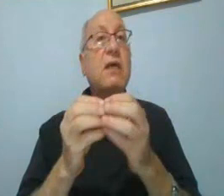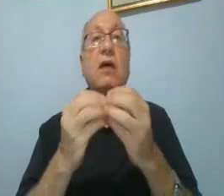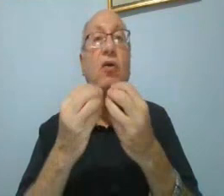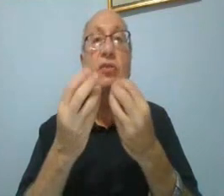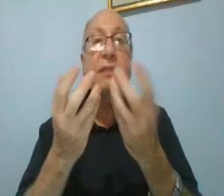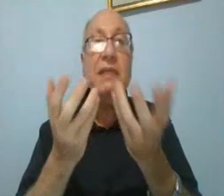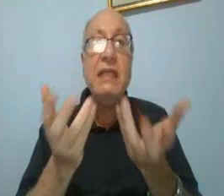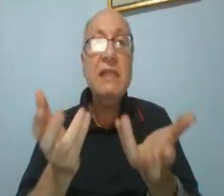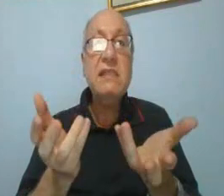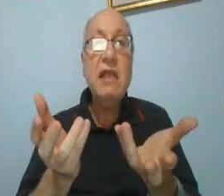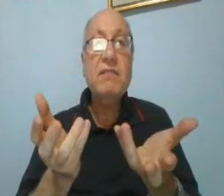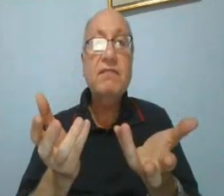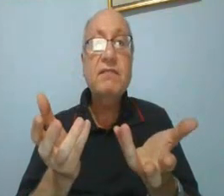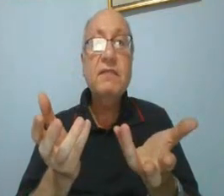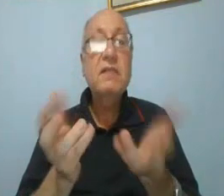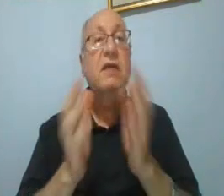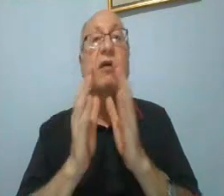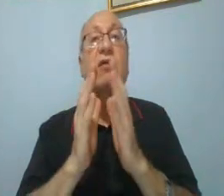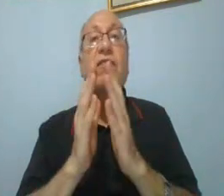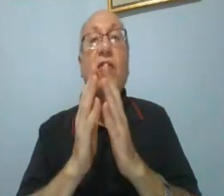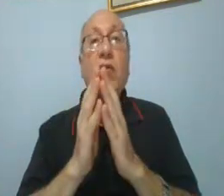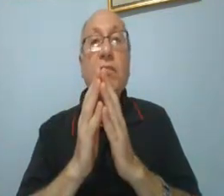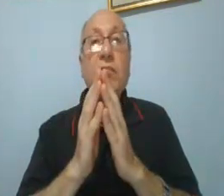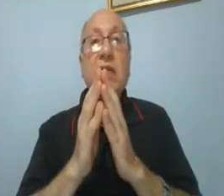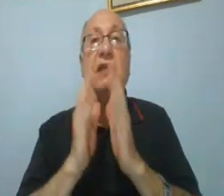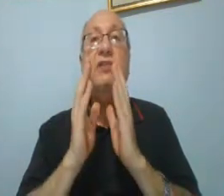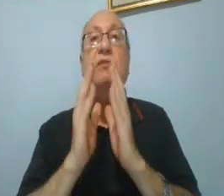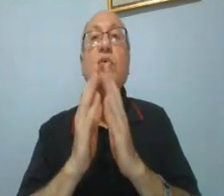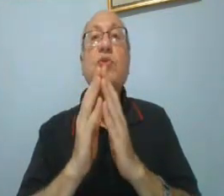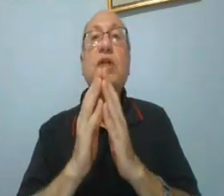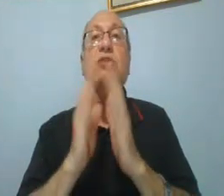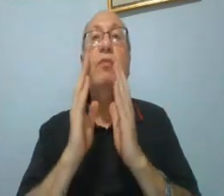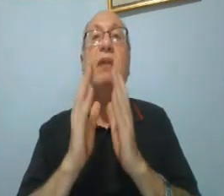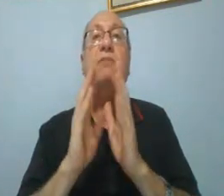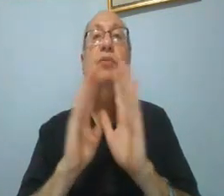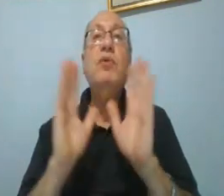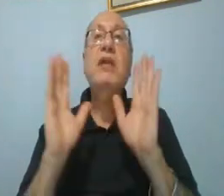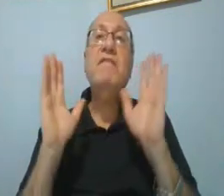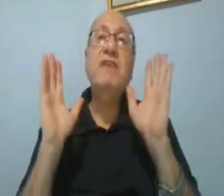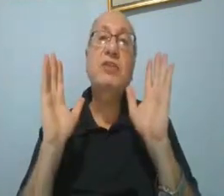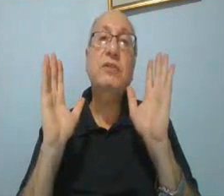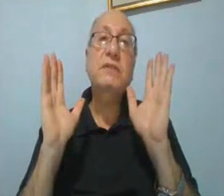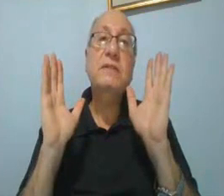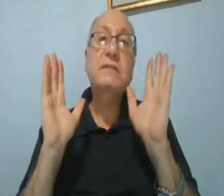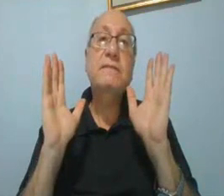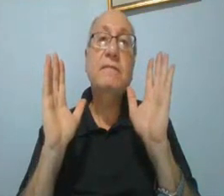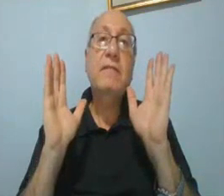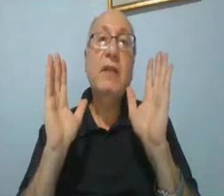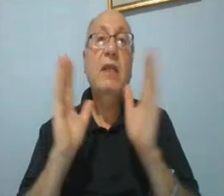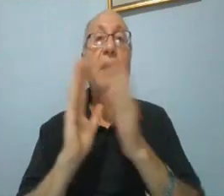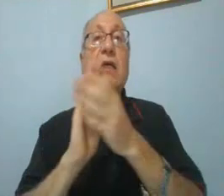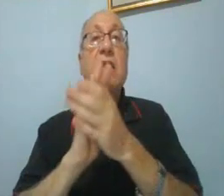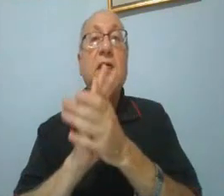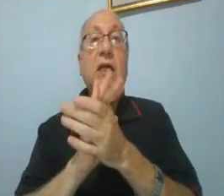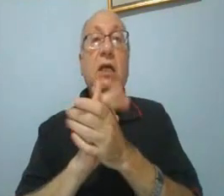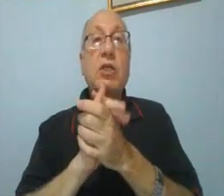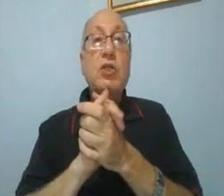workers or the medical staff from exposure to bloodborne infections.